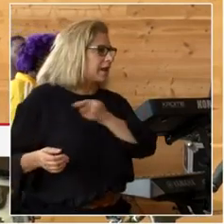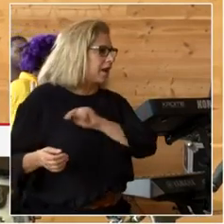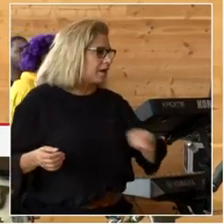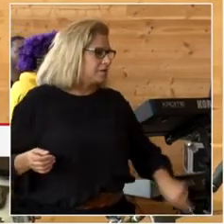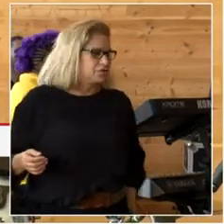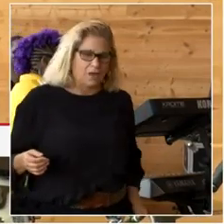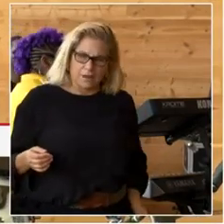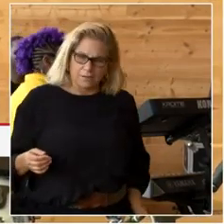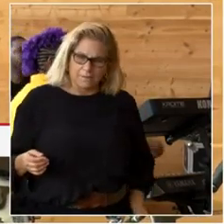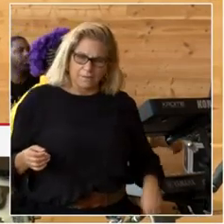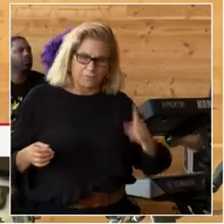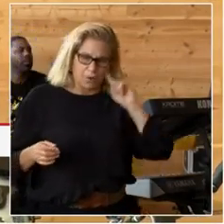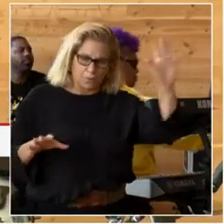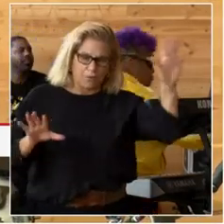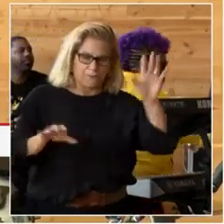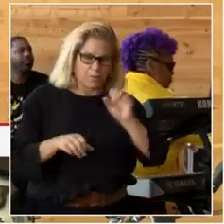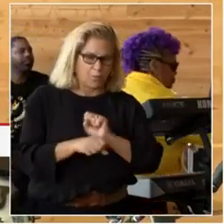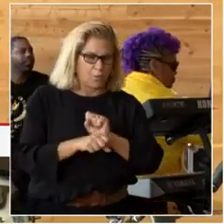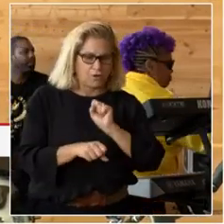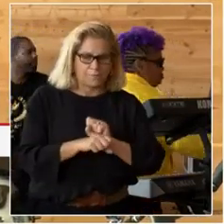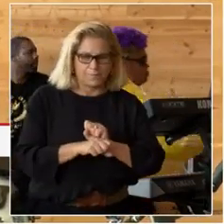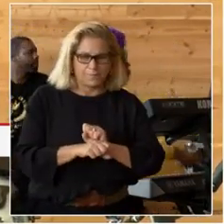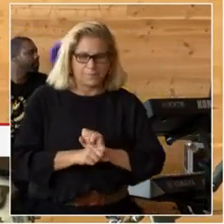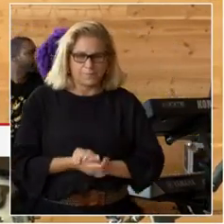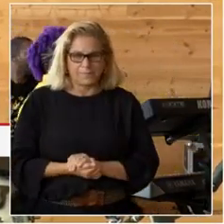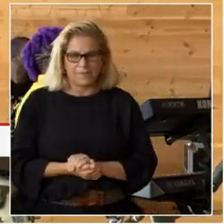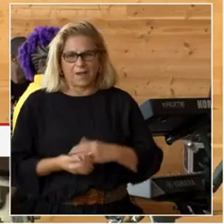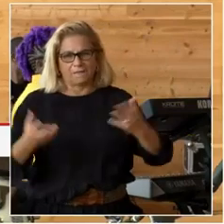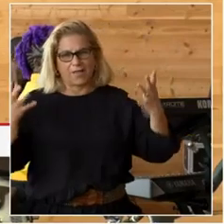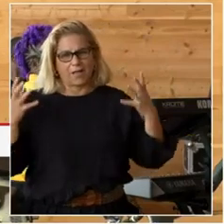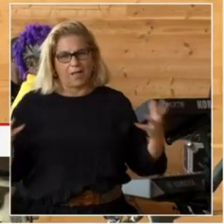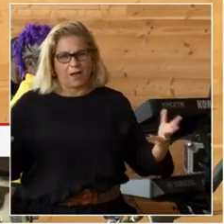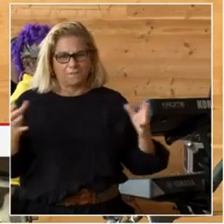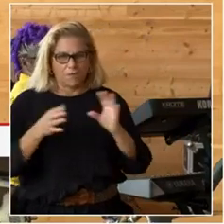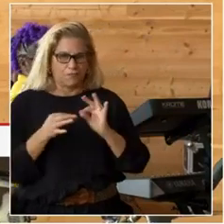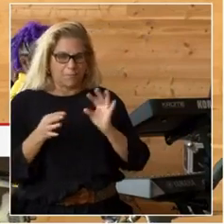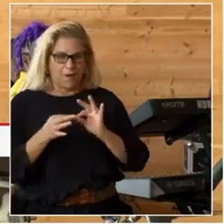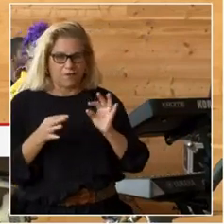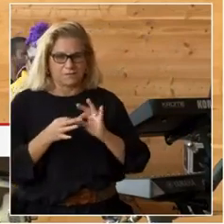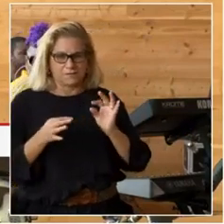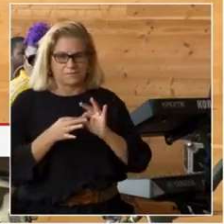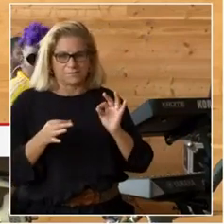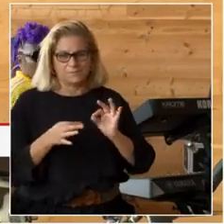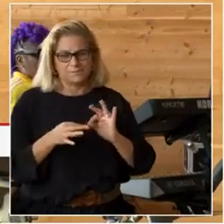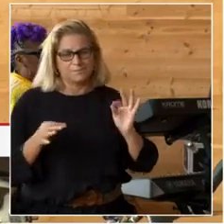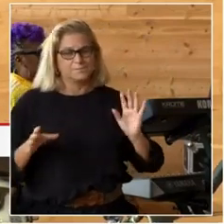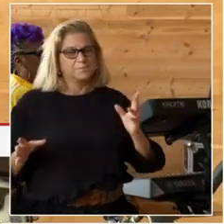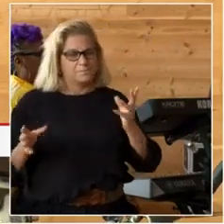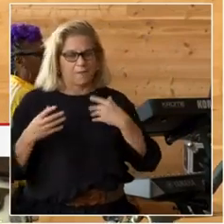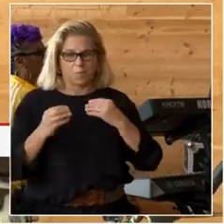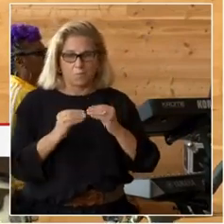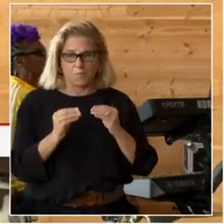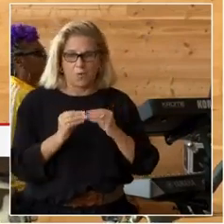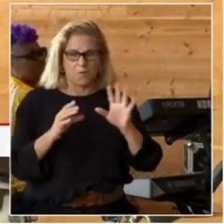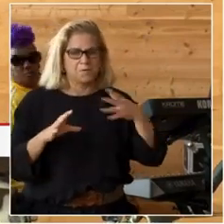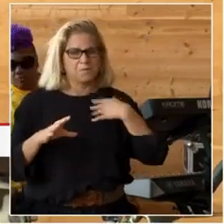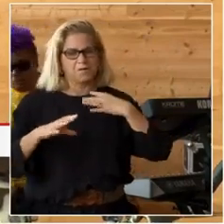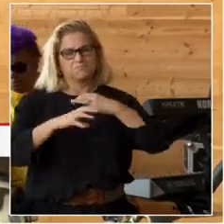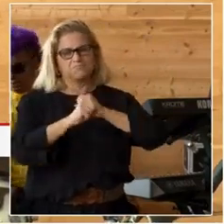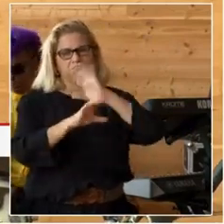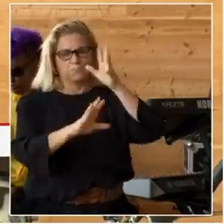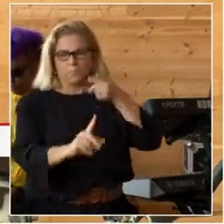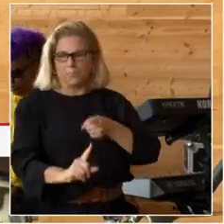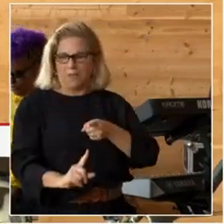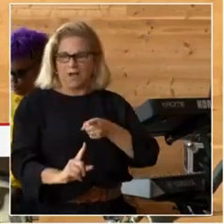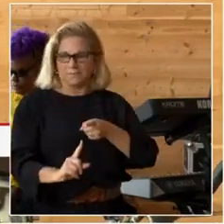her incredible work. I have a lot of remarks to give, but I'm going to truncate them and talk about where